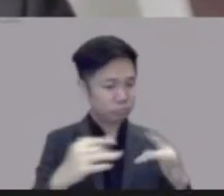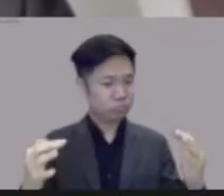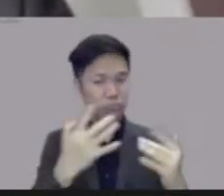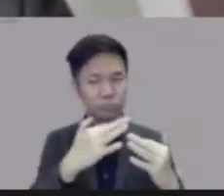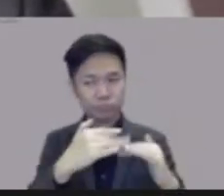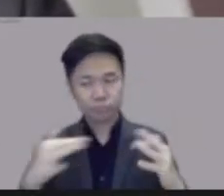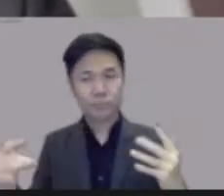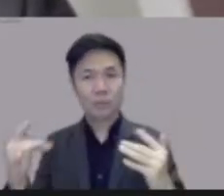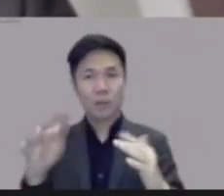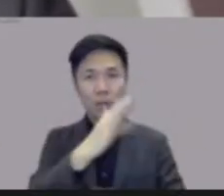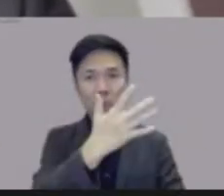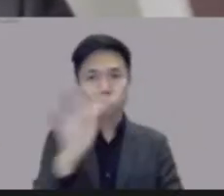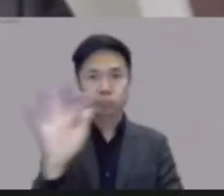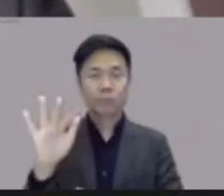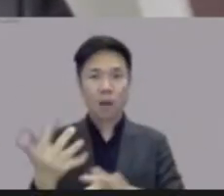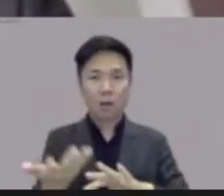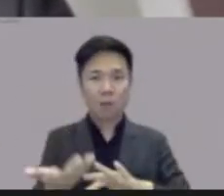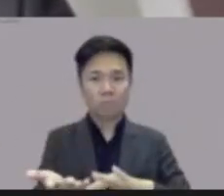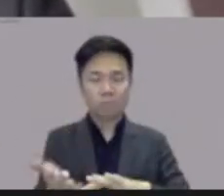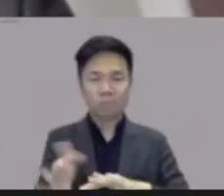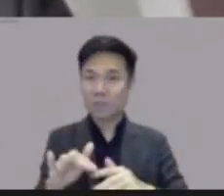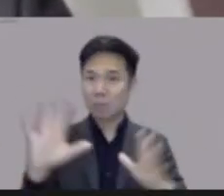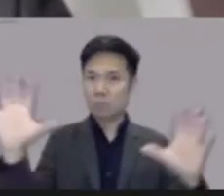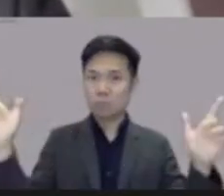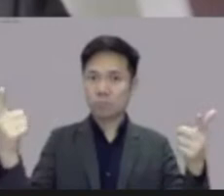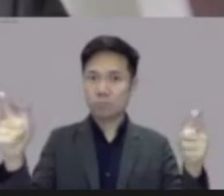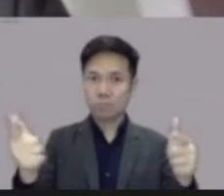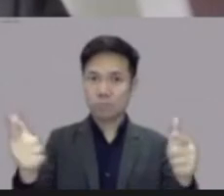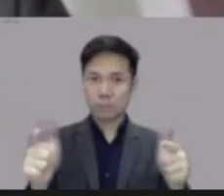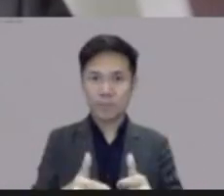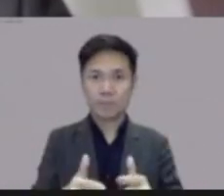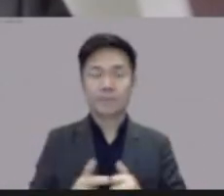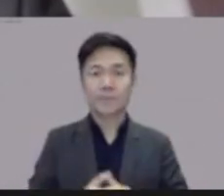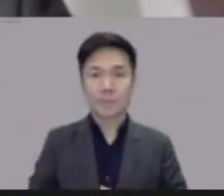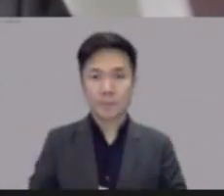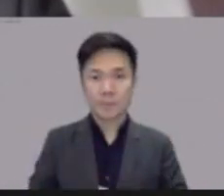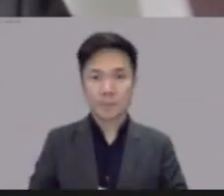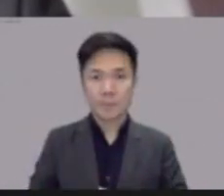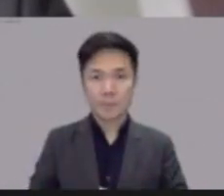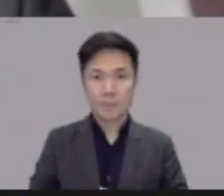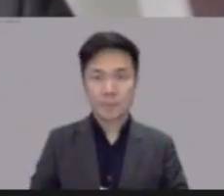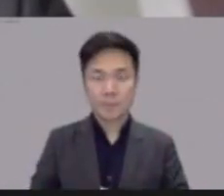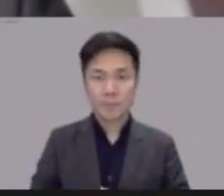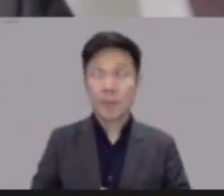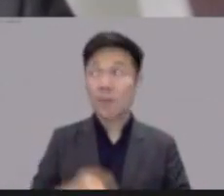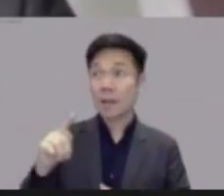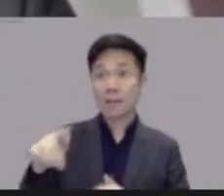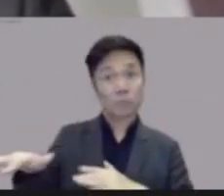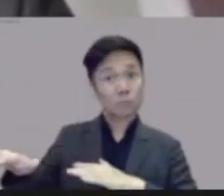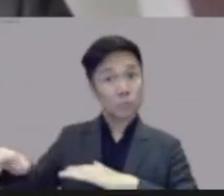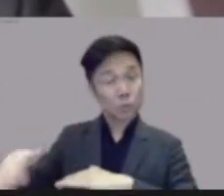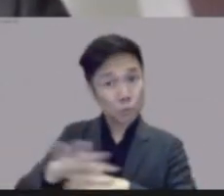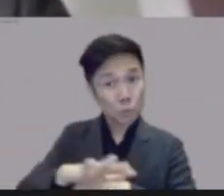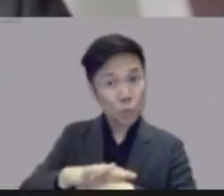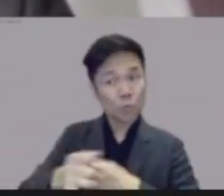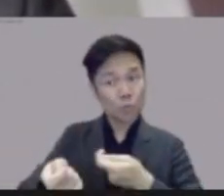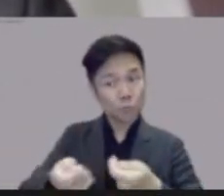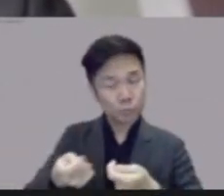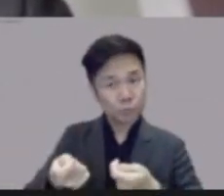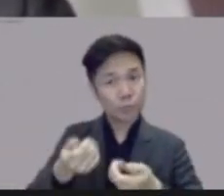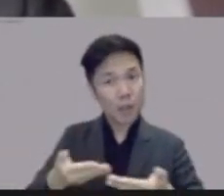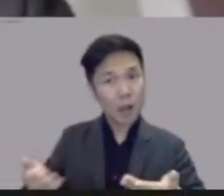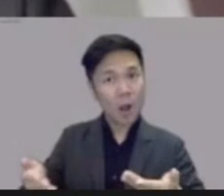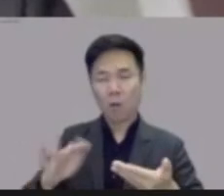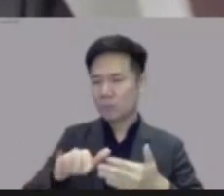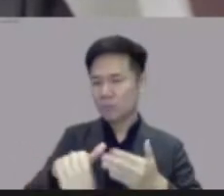pollution alarming findings for the whole Asia Pacific region usually for the